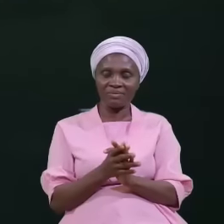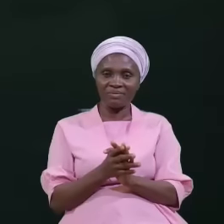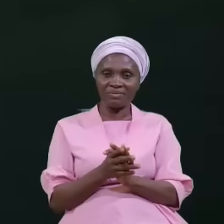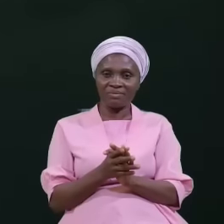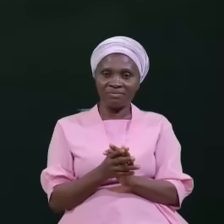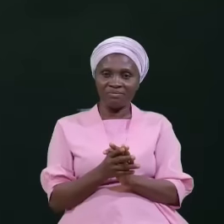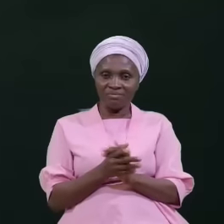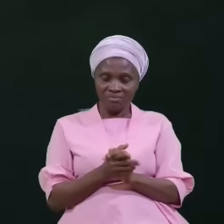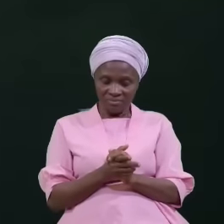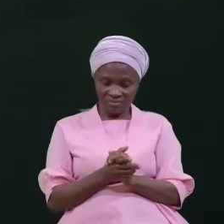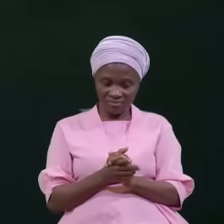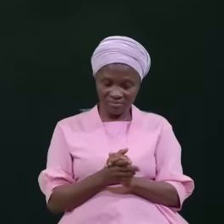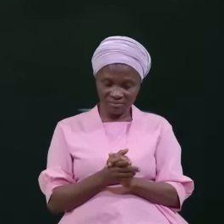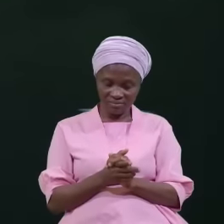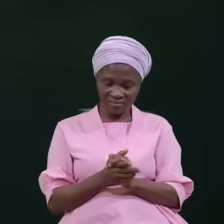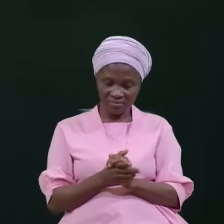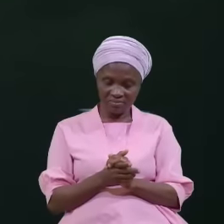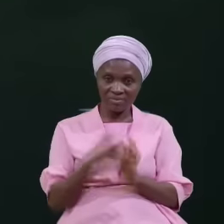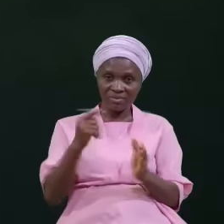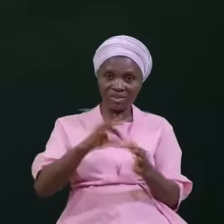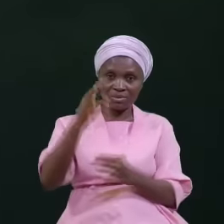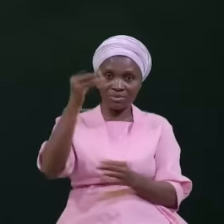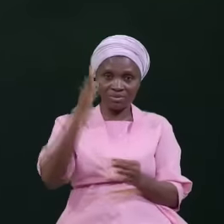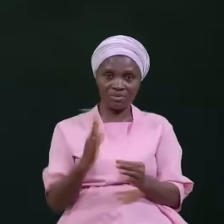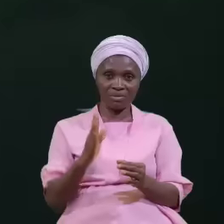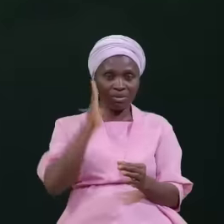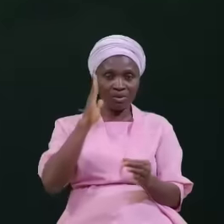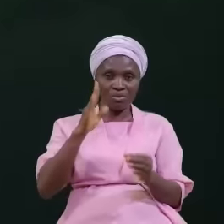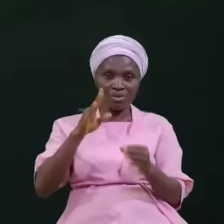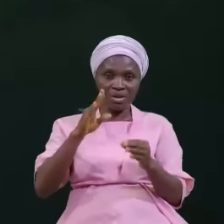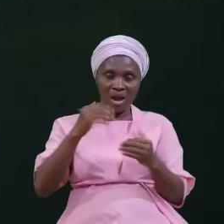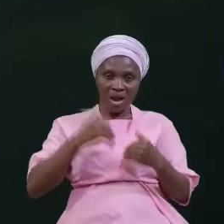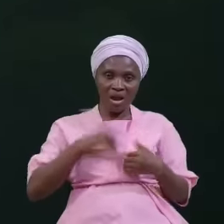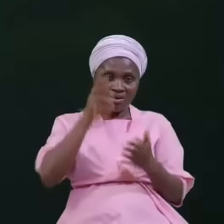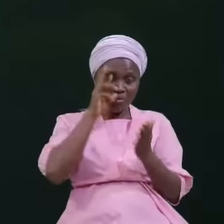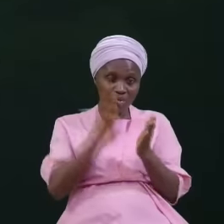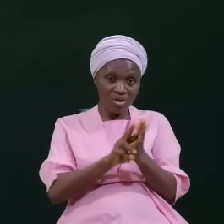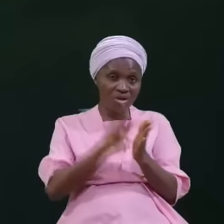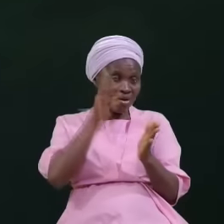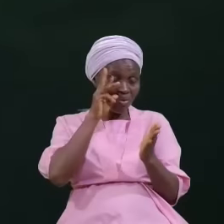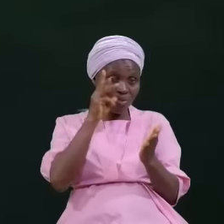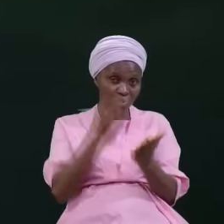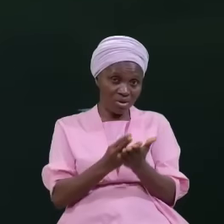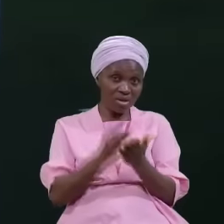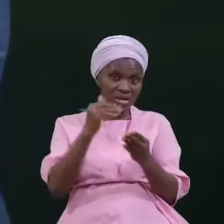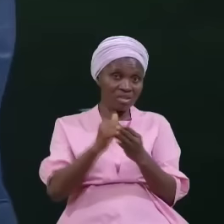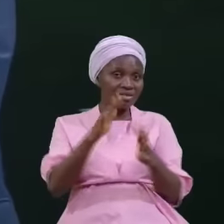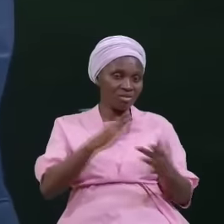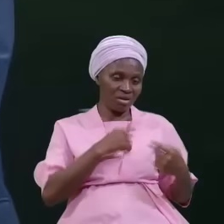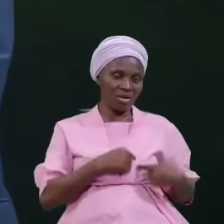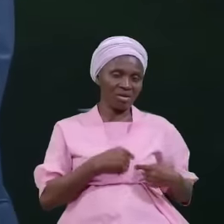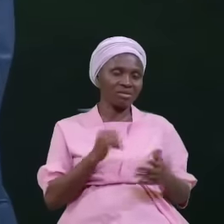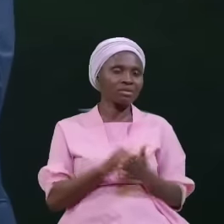And the Spirit of God bears witness in your heart that now you are a child of